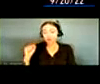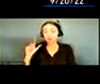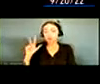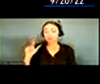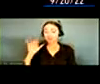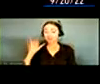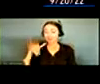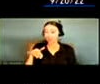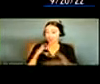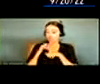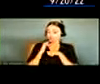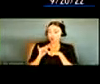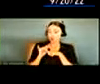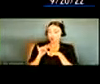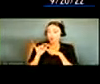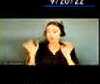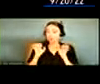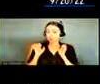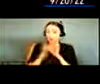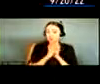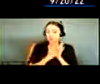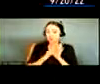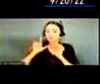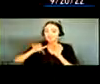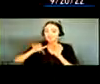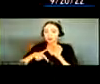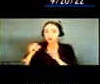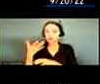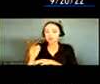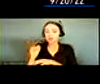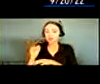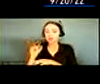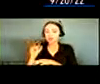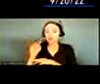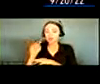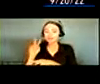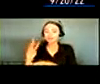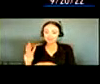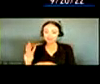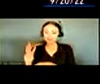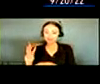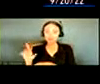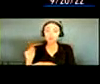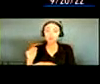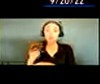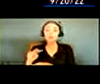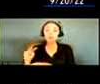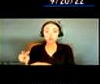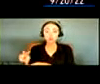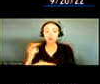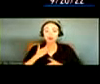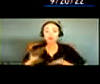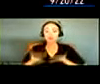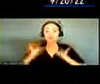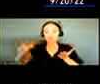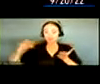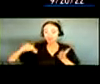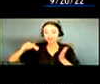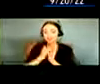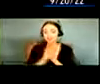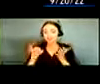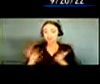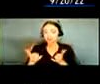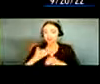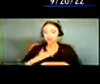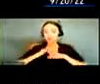That earlier emergency legislation will expire on October 26, 2022. And I'm moving this legislation today to